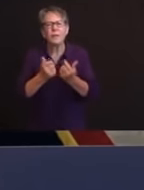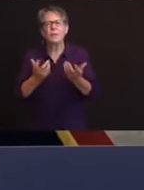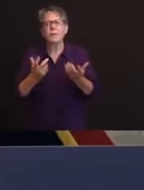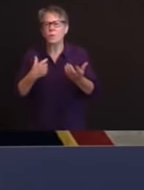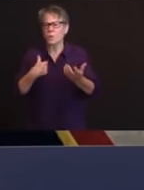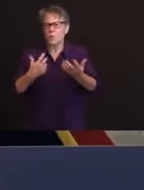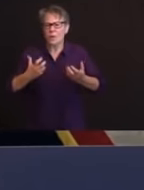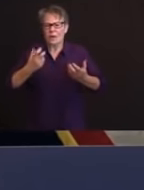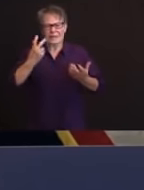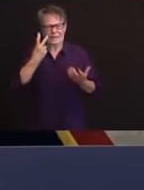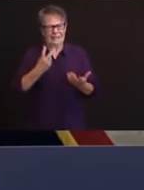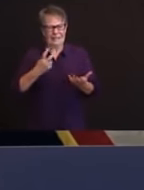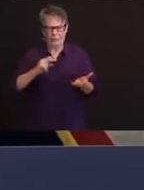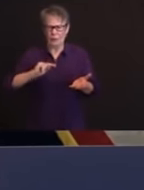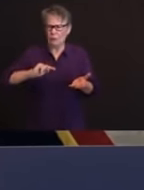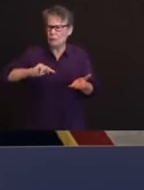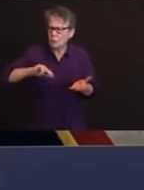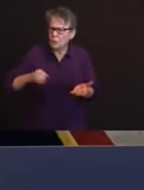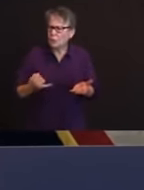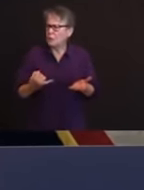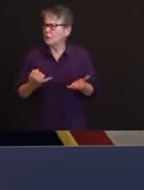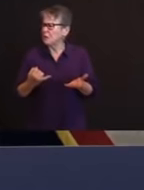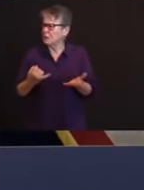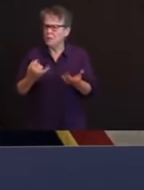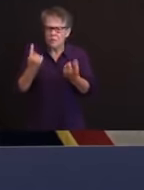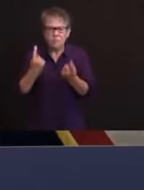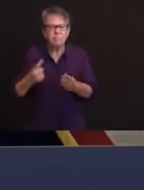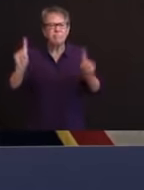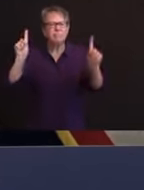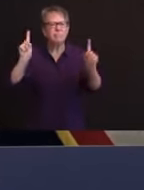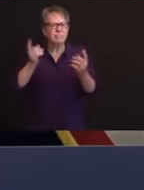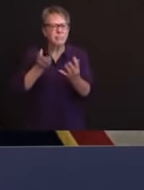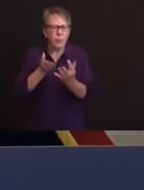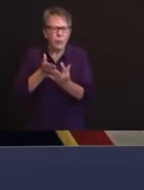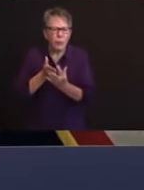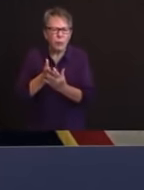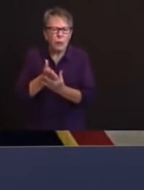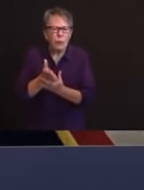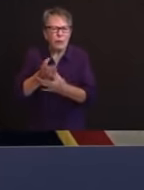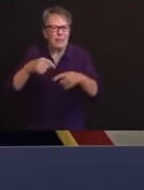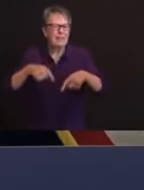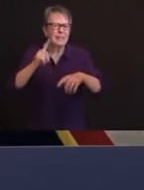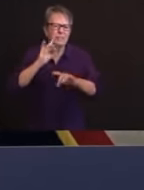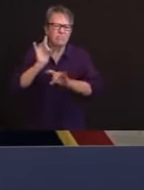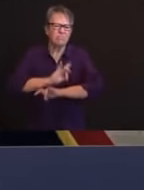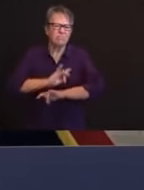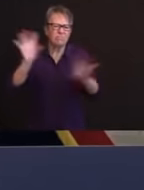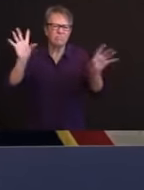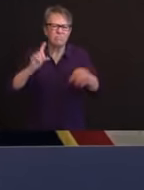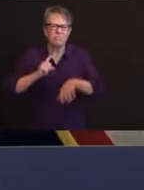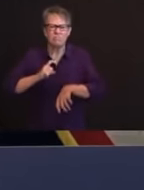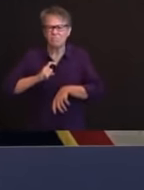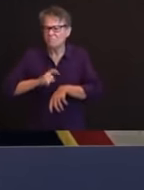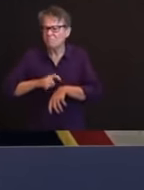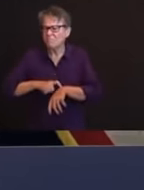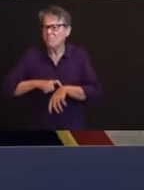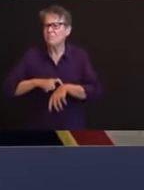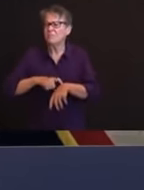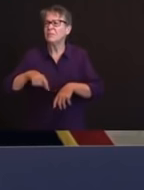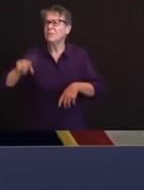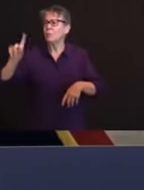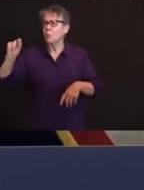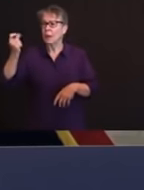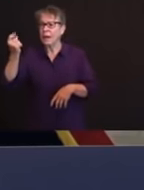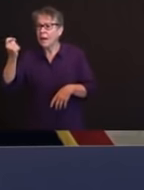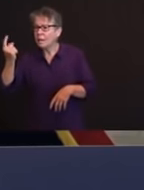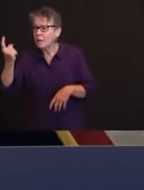to be who we've been in the past, from 9/11 to Superstorm Sandy, to be Jersey strong. And